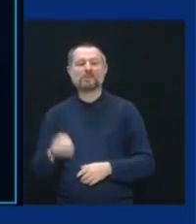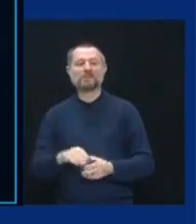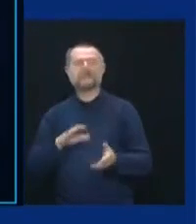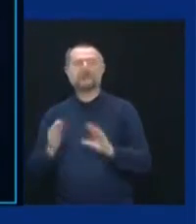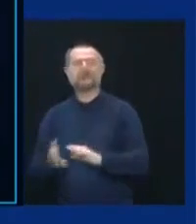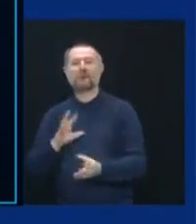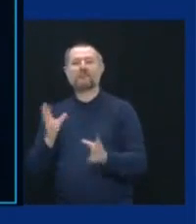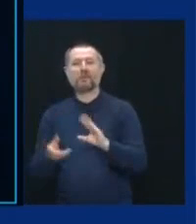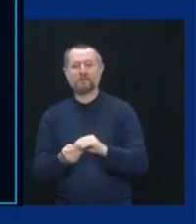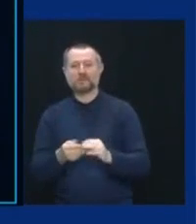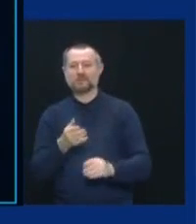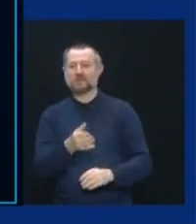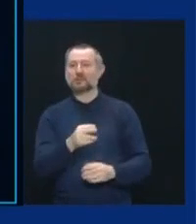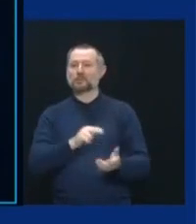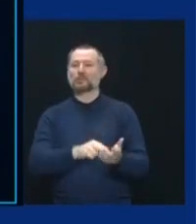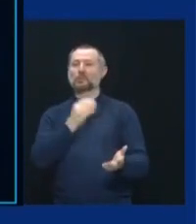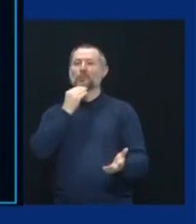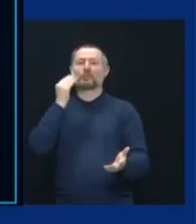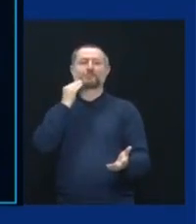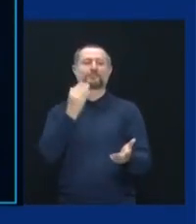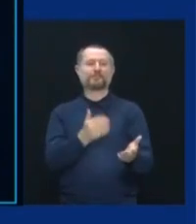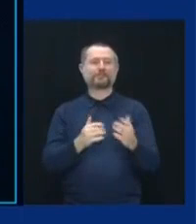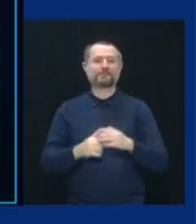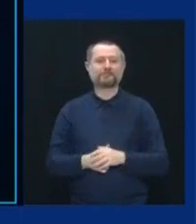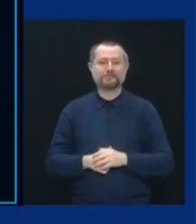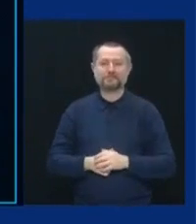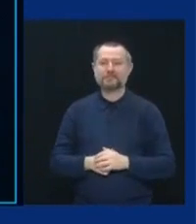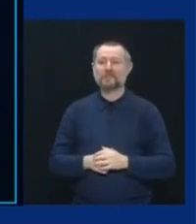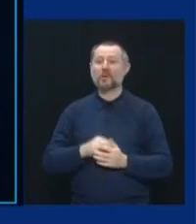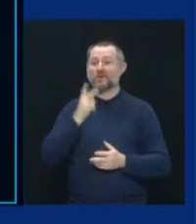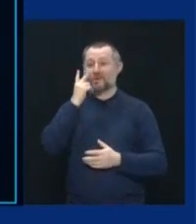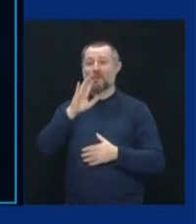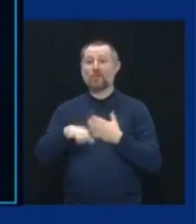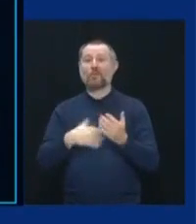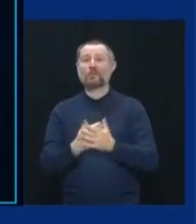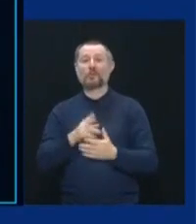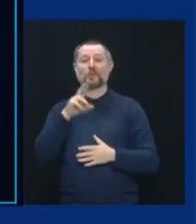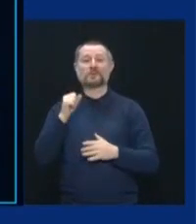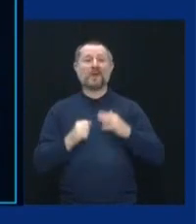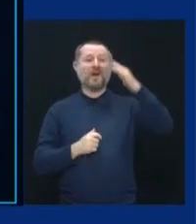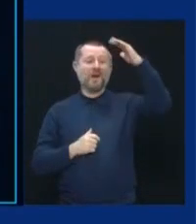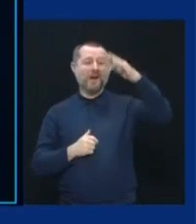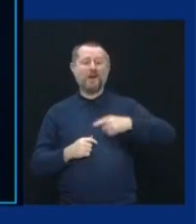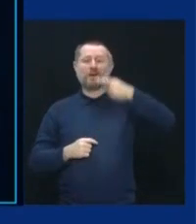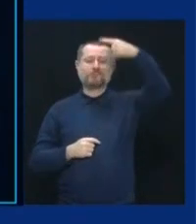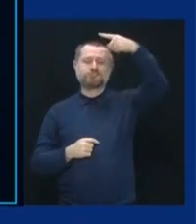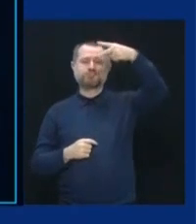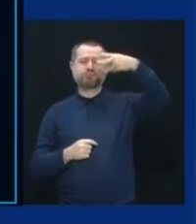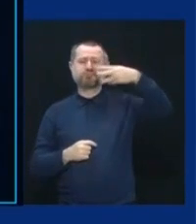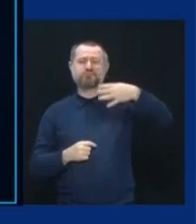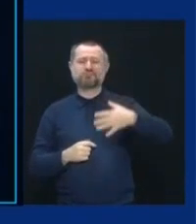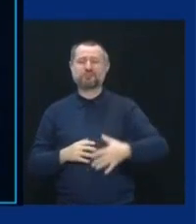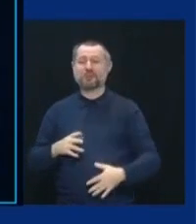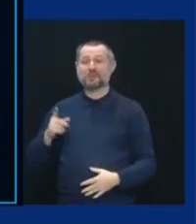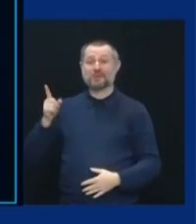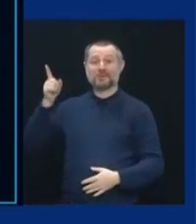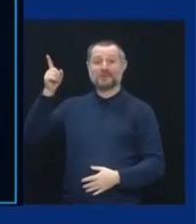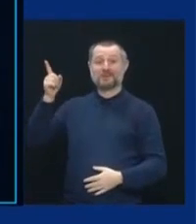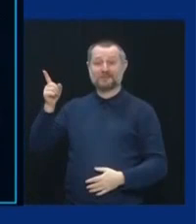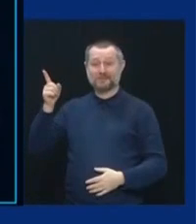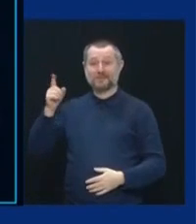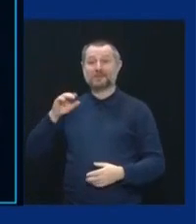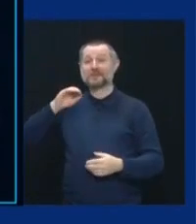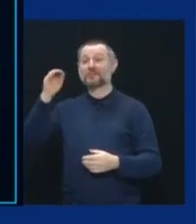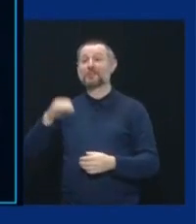54% of total deaths. If you look at the entire country and you look at the percentage of deaths